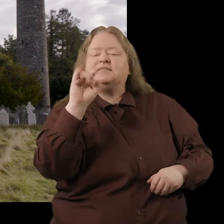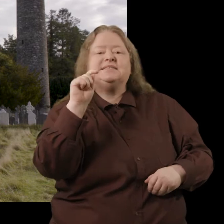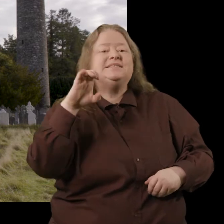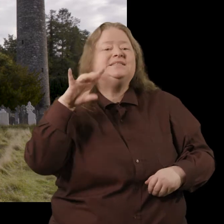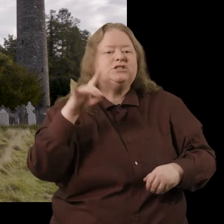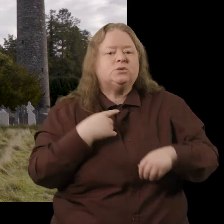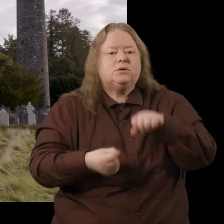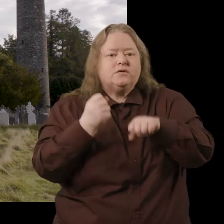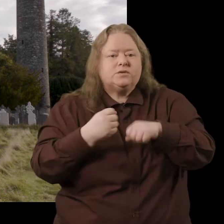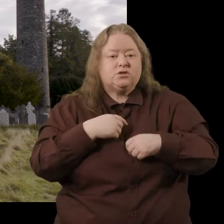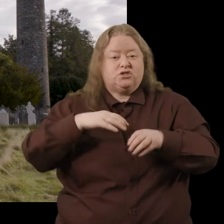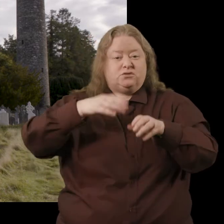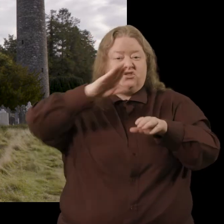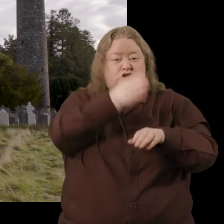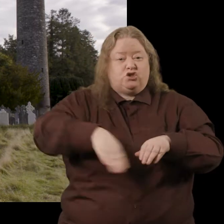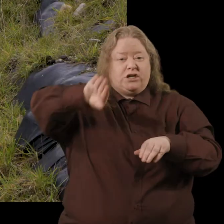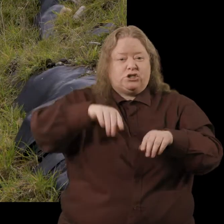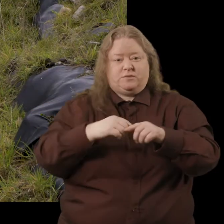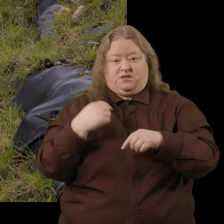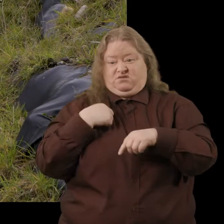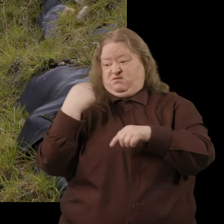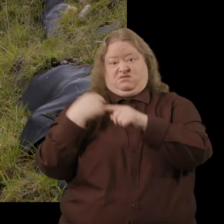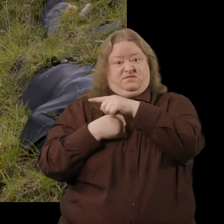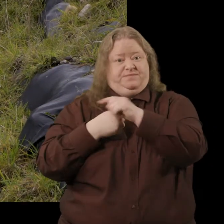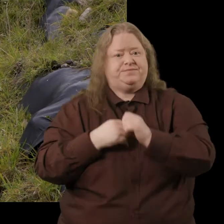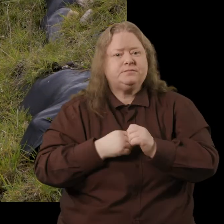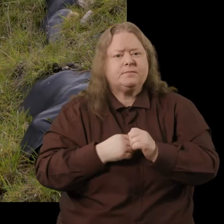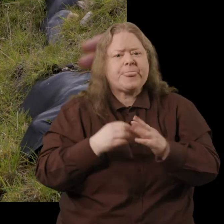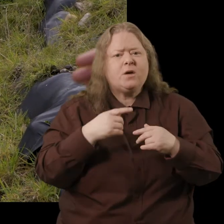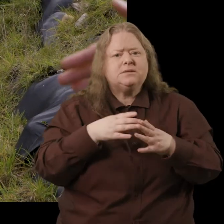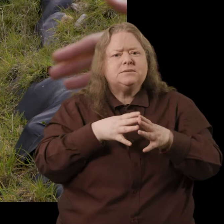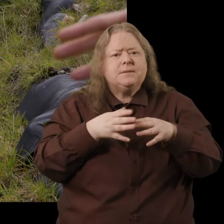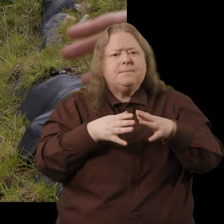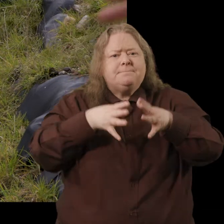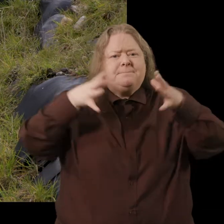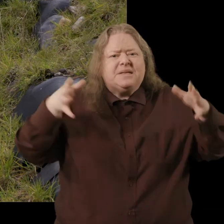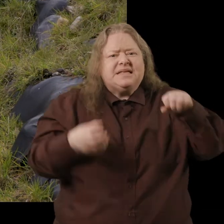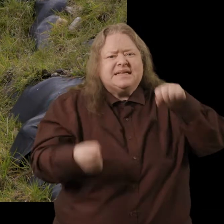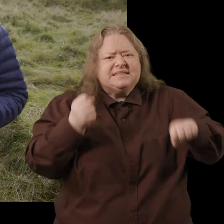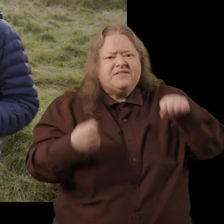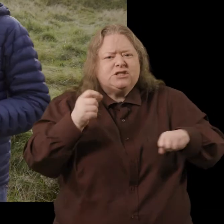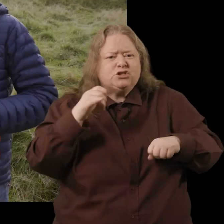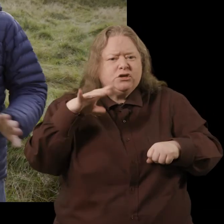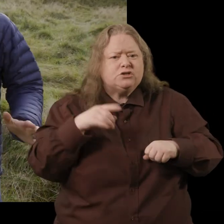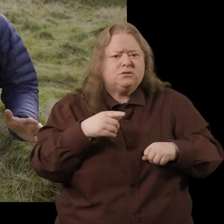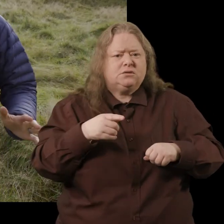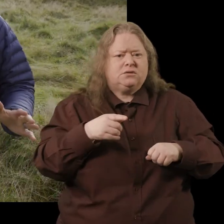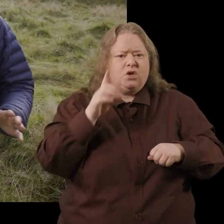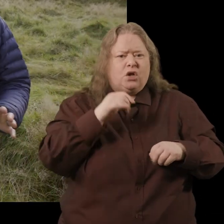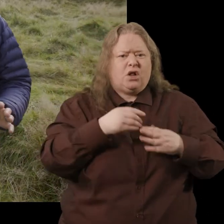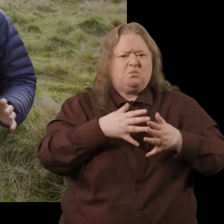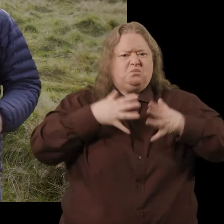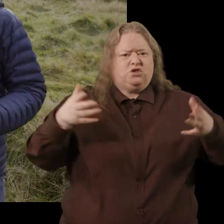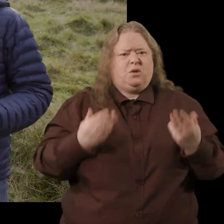and which our trench is on top of, just behind me here. We're in our main excavation trench, and it doesn't look like much